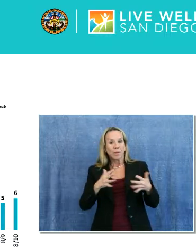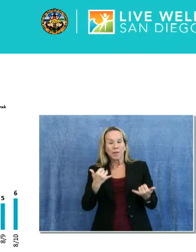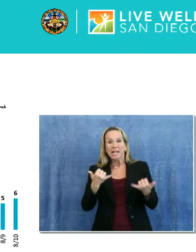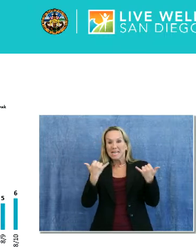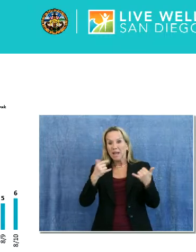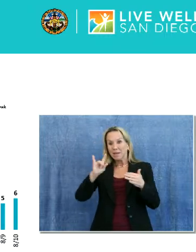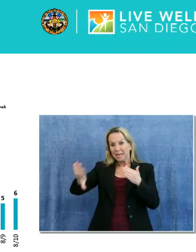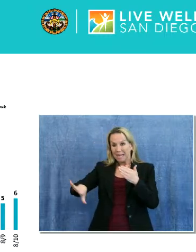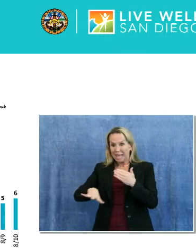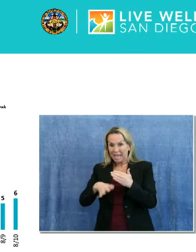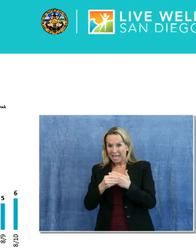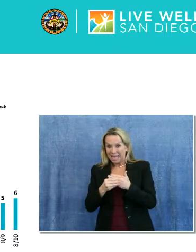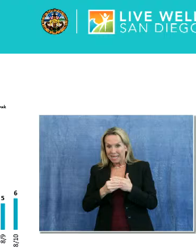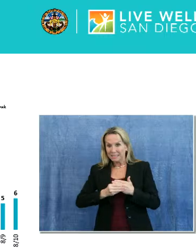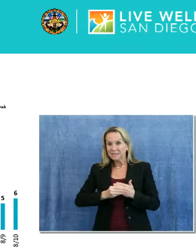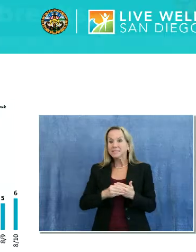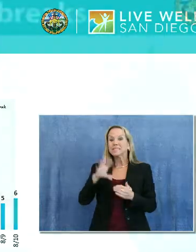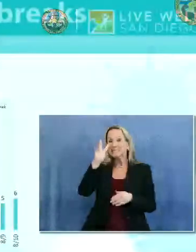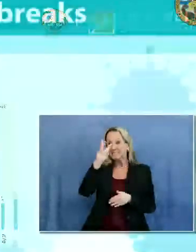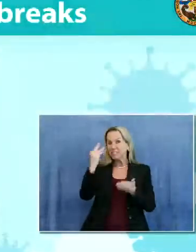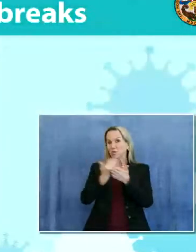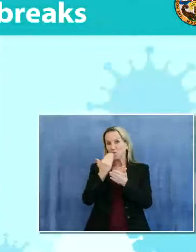added today in the next slide.